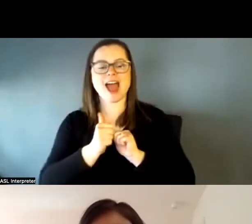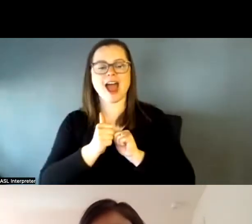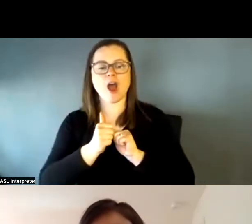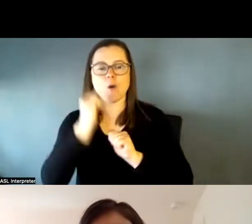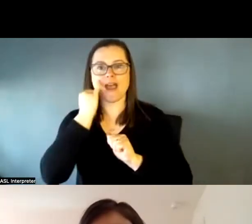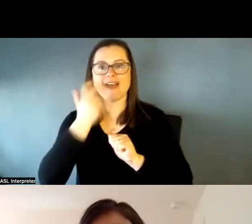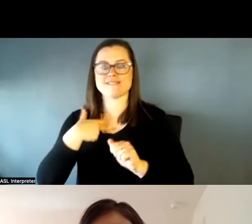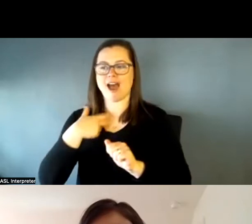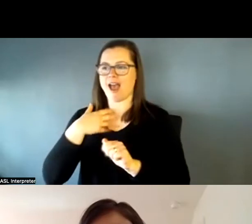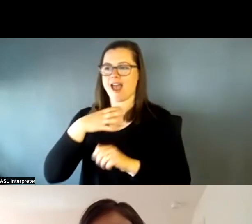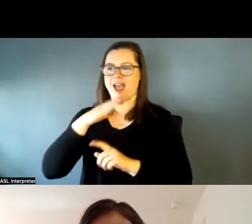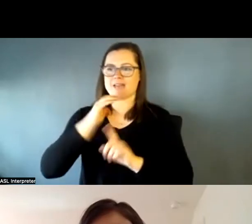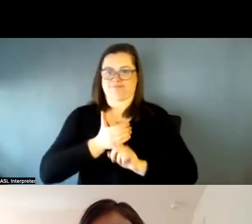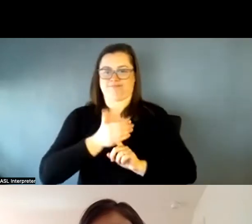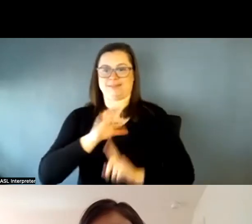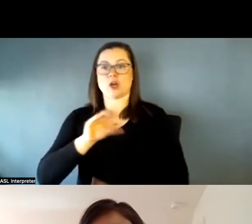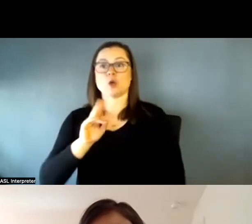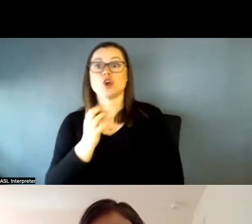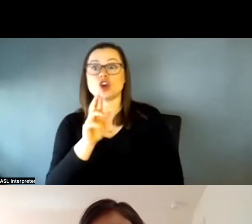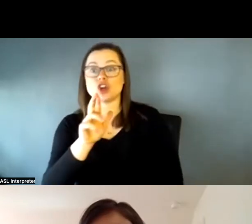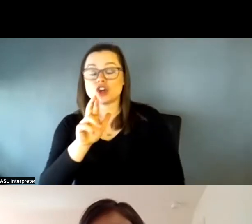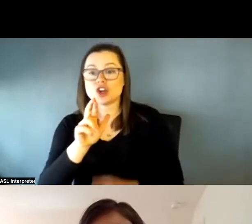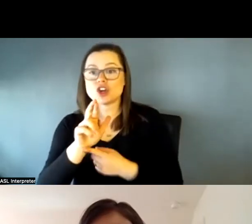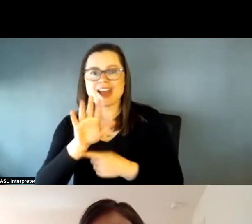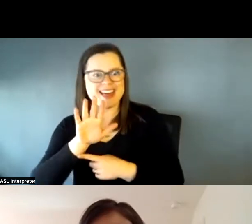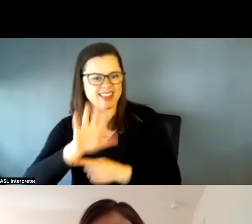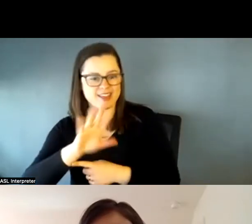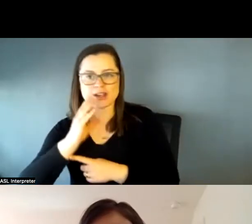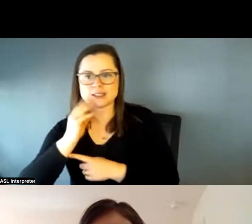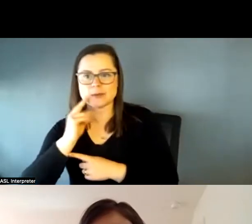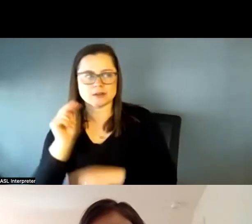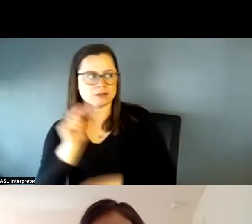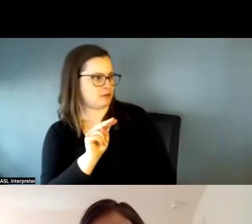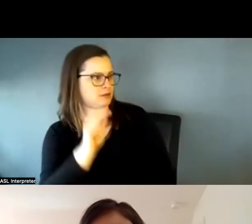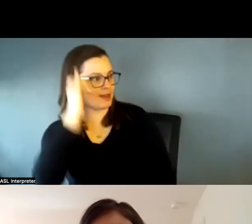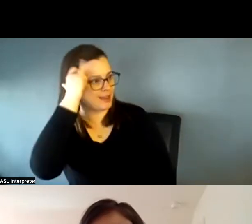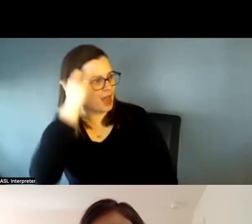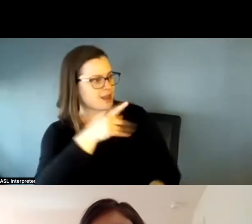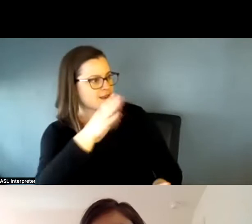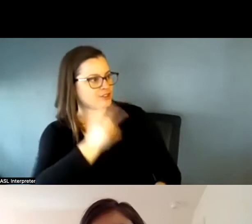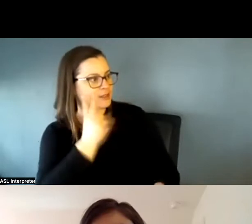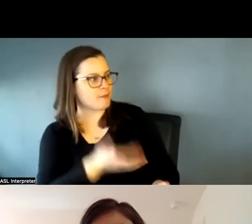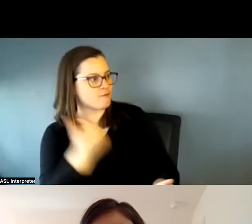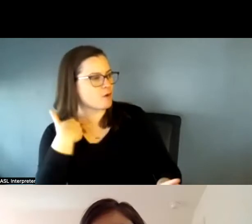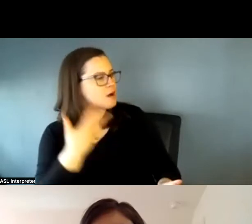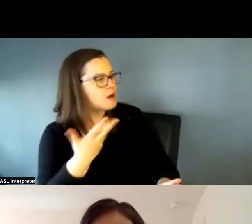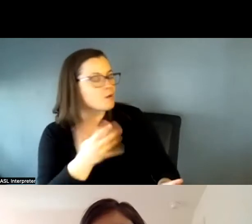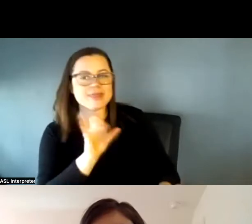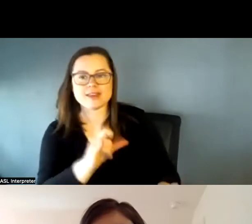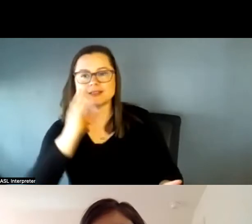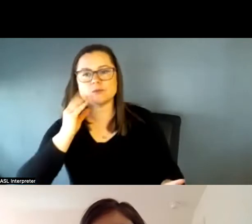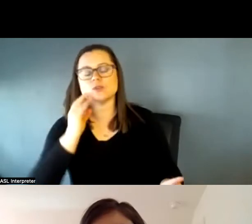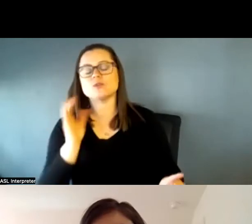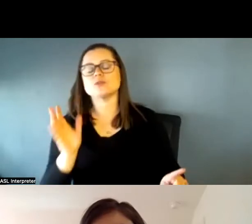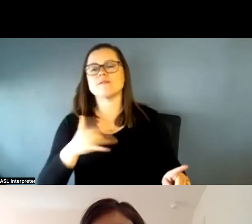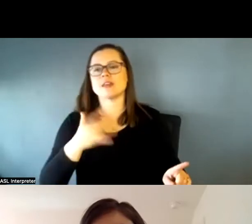cougar that's encountering strange new cattle that hadn't been here before, what it's like to be a cattle